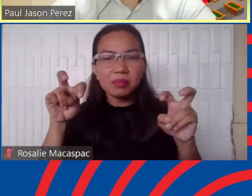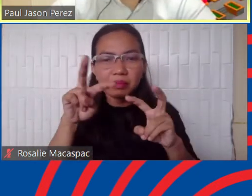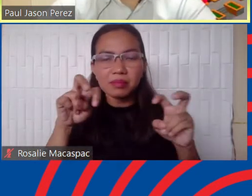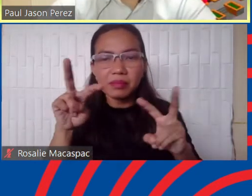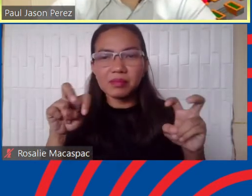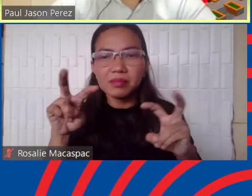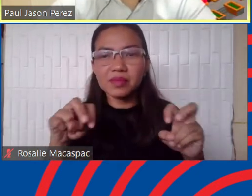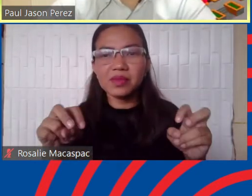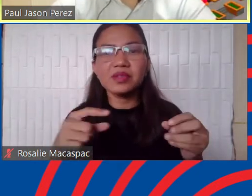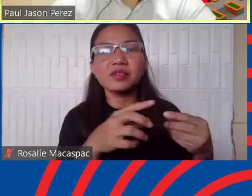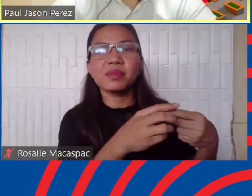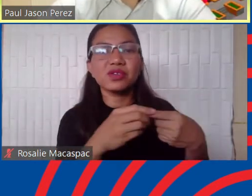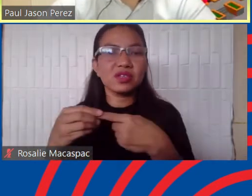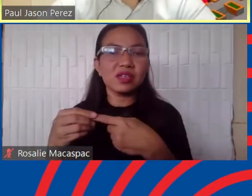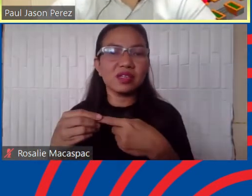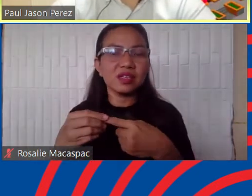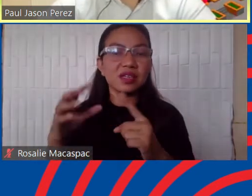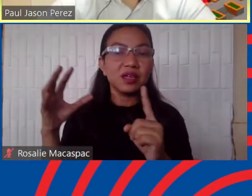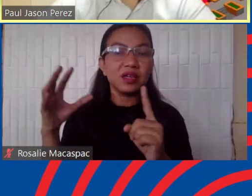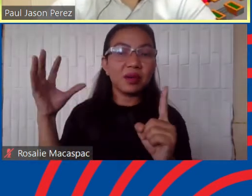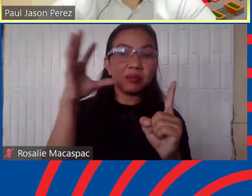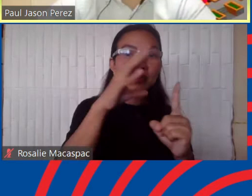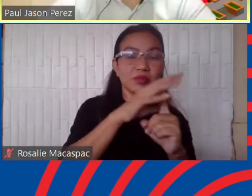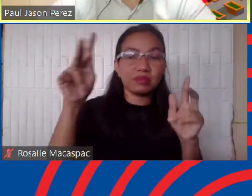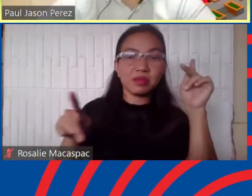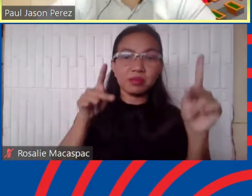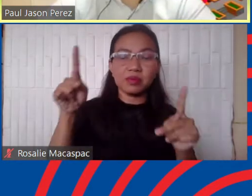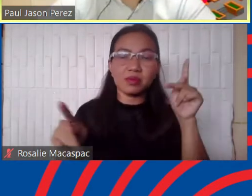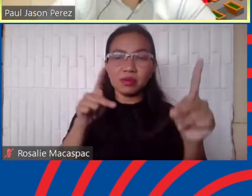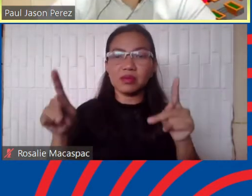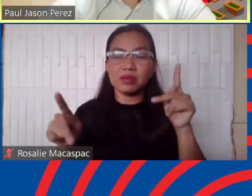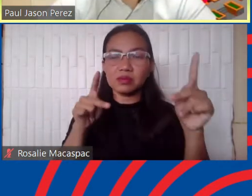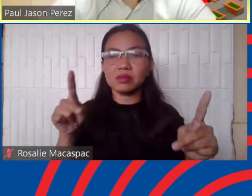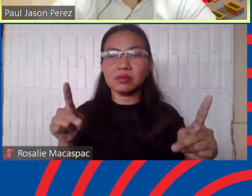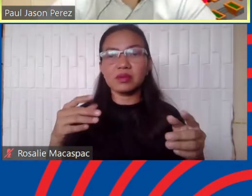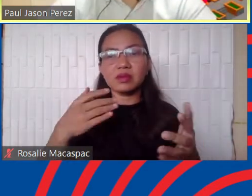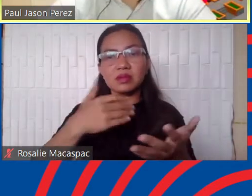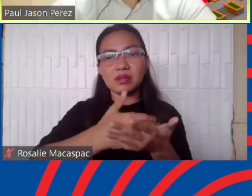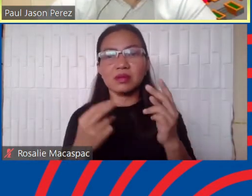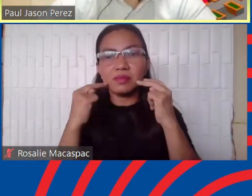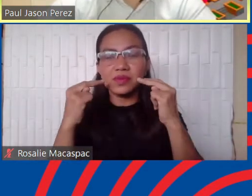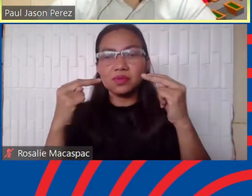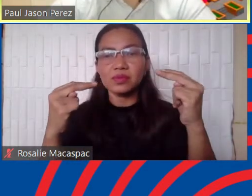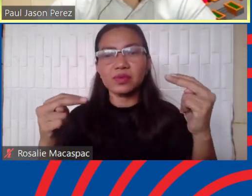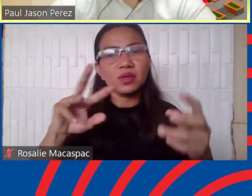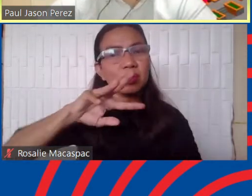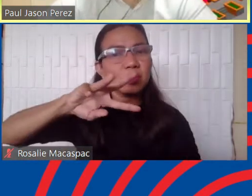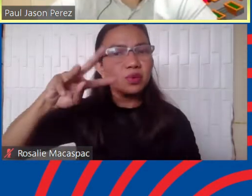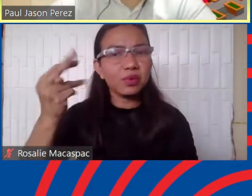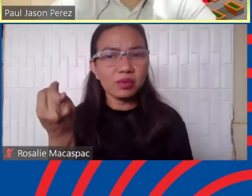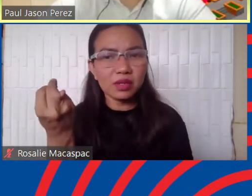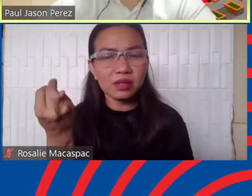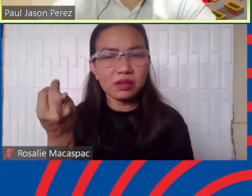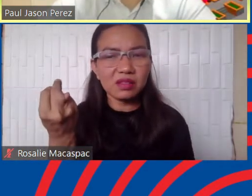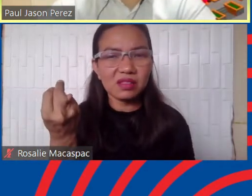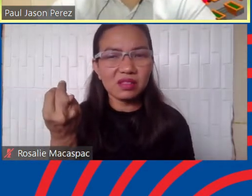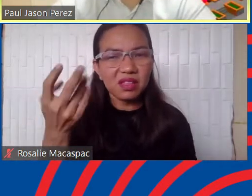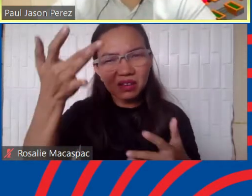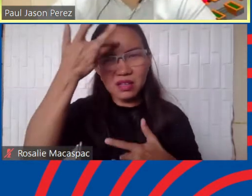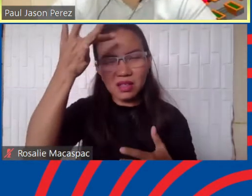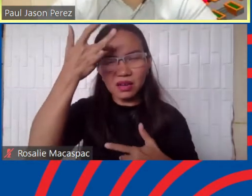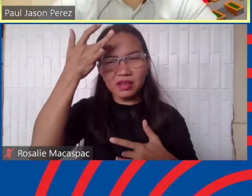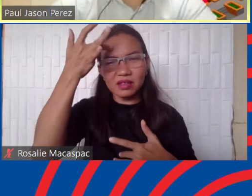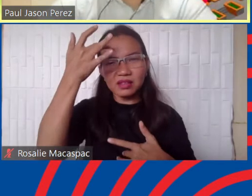Kasi there are some news about kailan nagkasakit yung gantong celebrity,